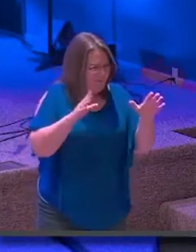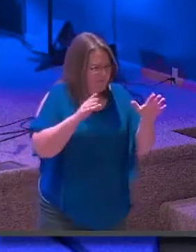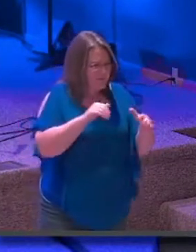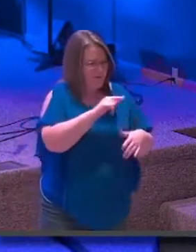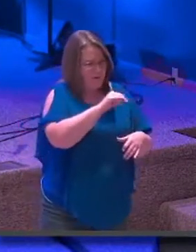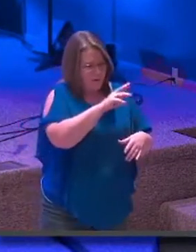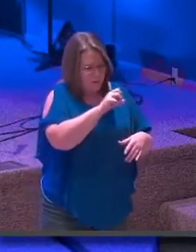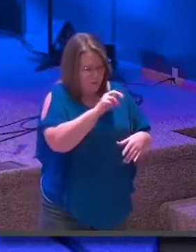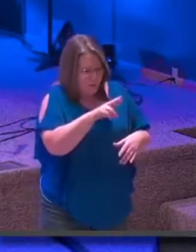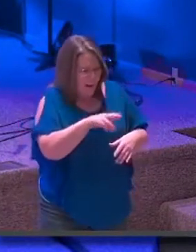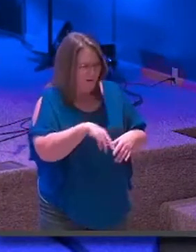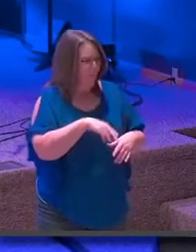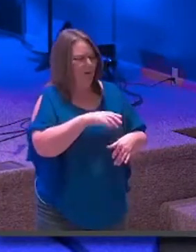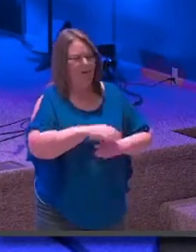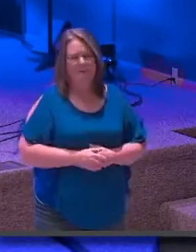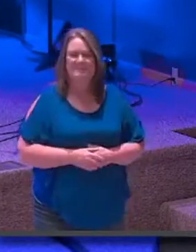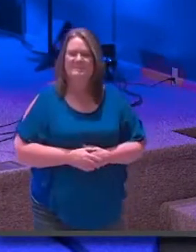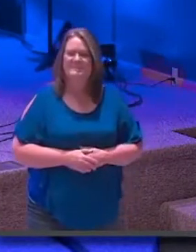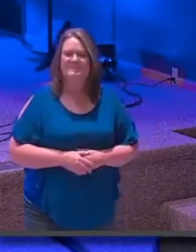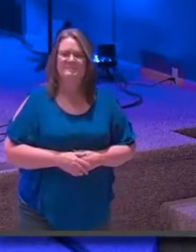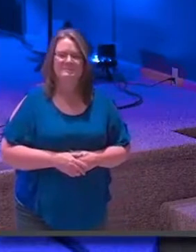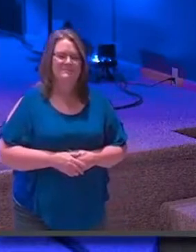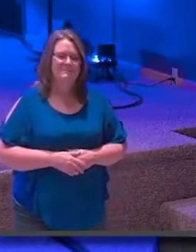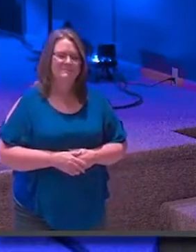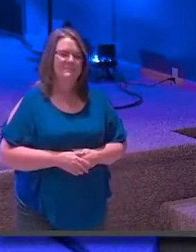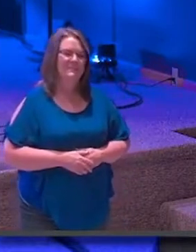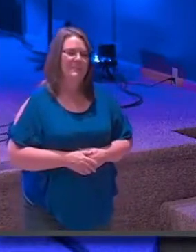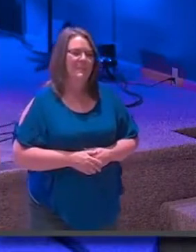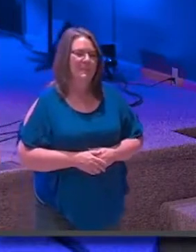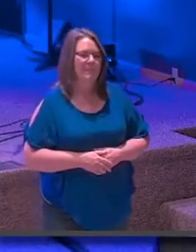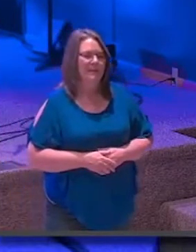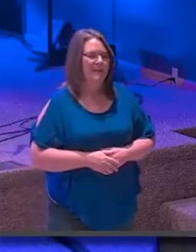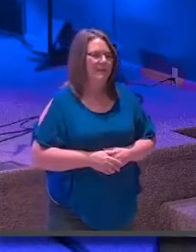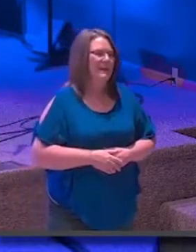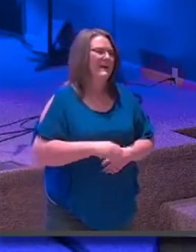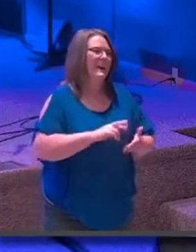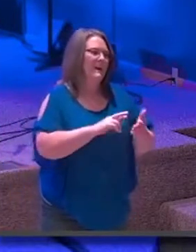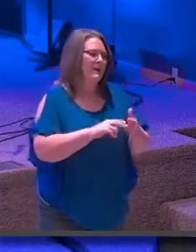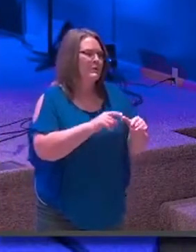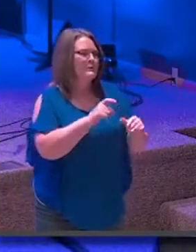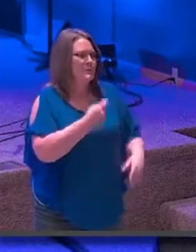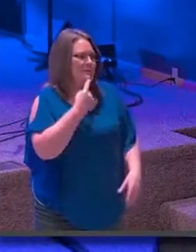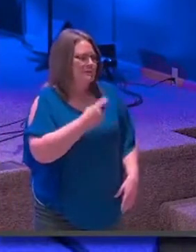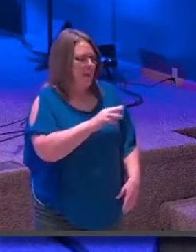Grammar police arrested him many times. It's "may I," right?